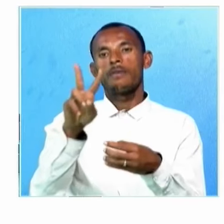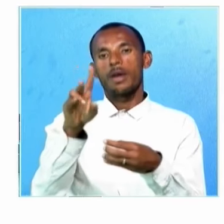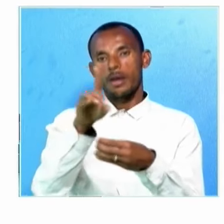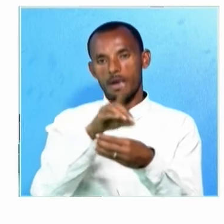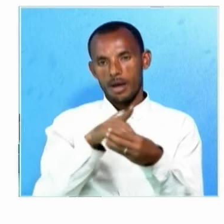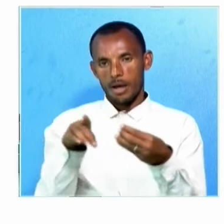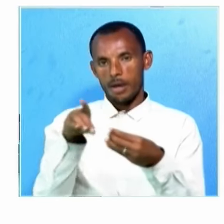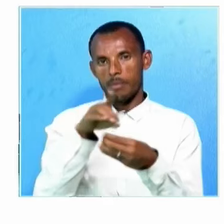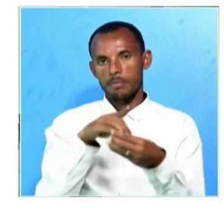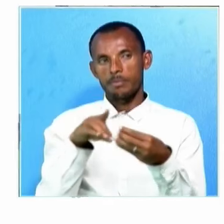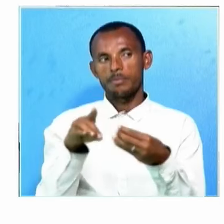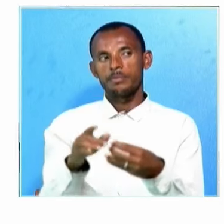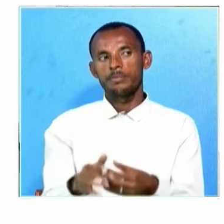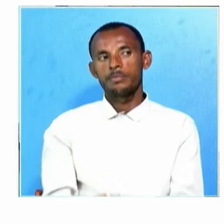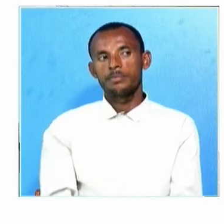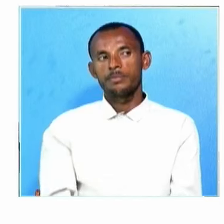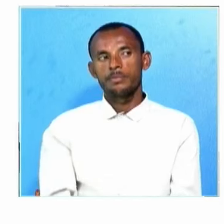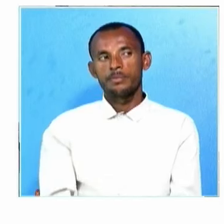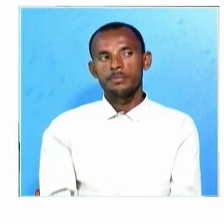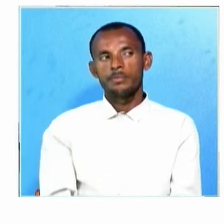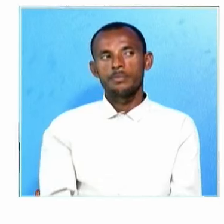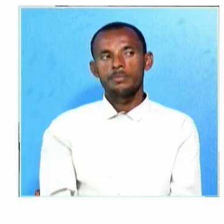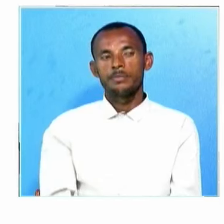Venn diagram.